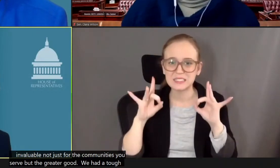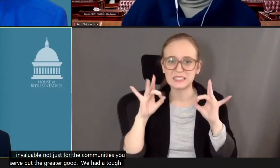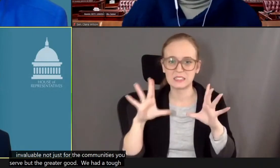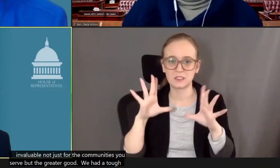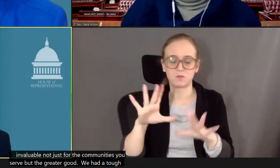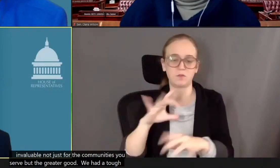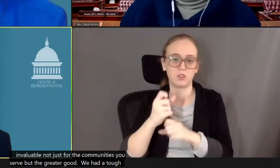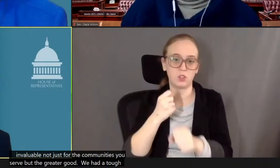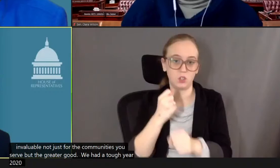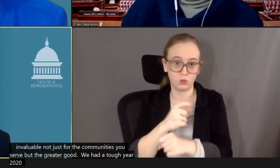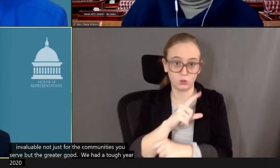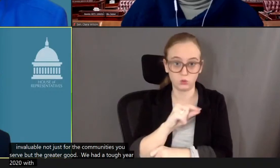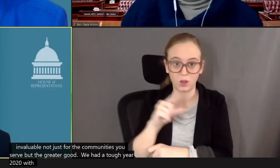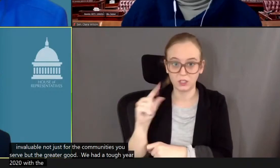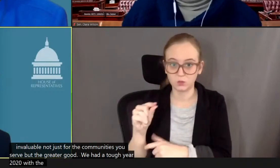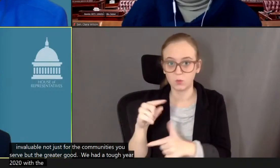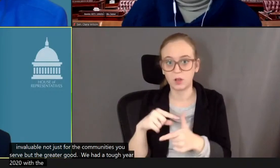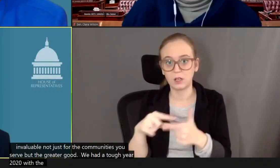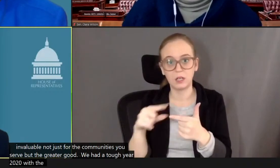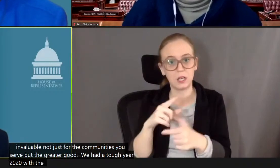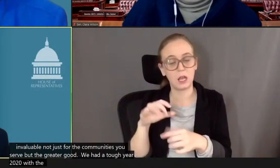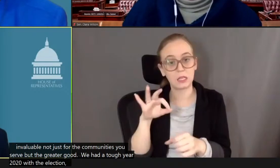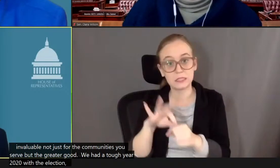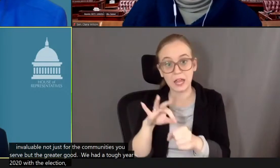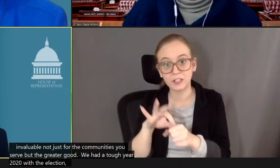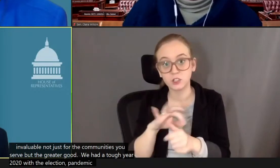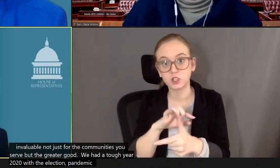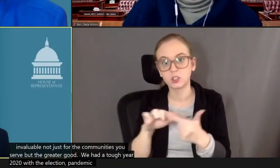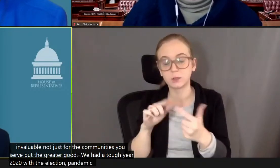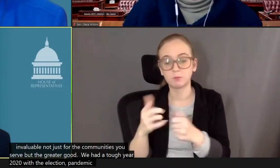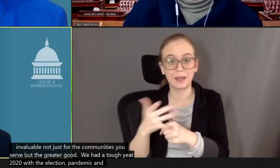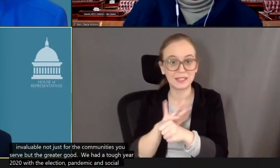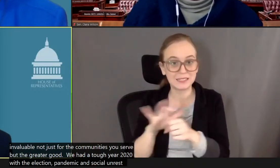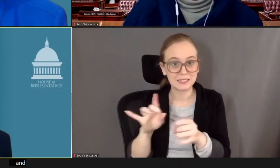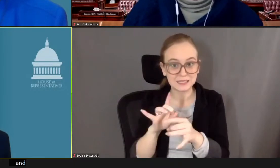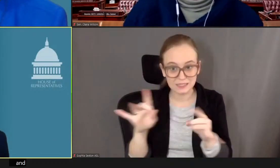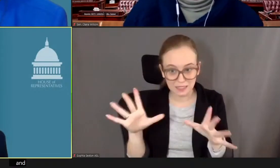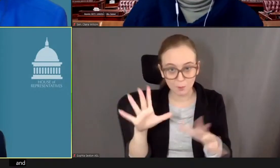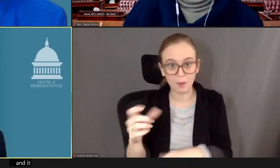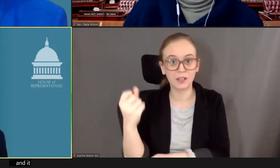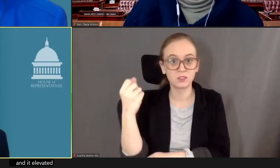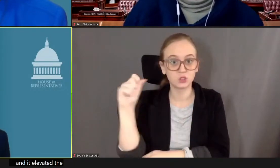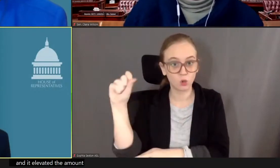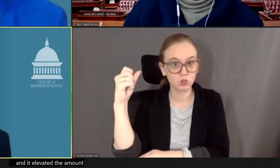pandemic, social unrest, and it really revealed and elevated the amount of work we have to do as a